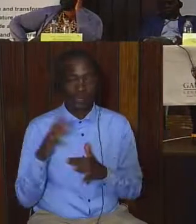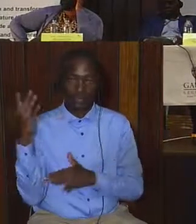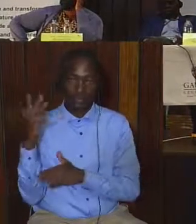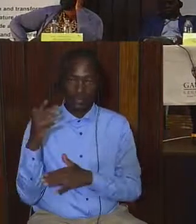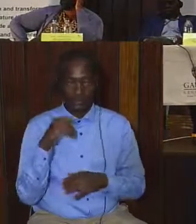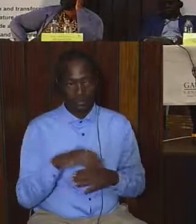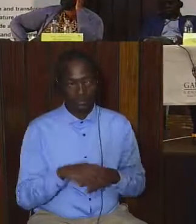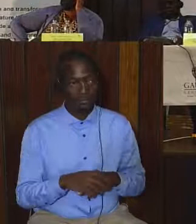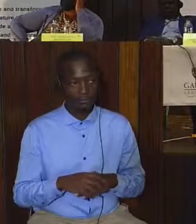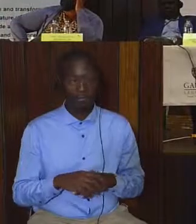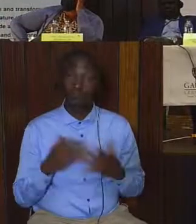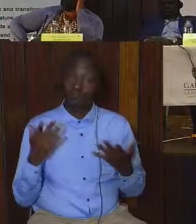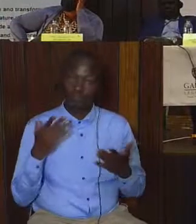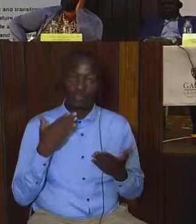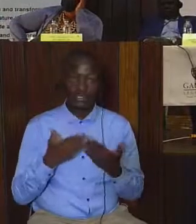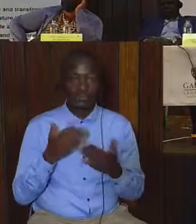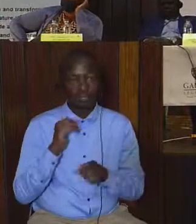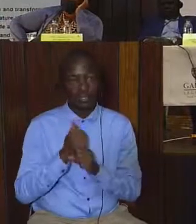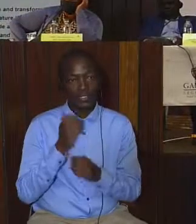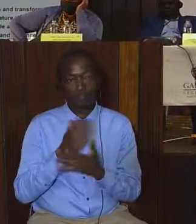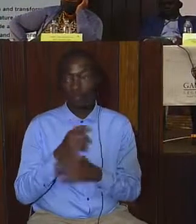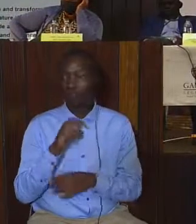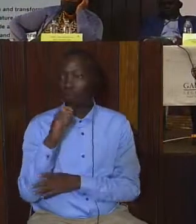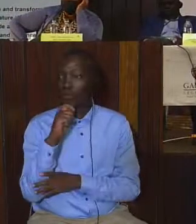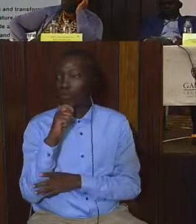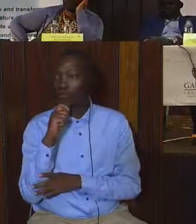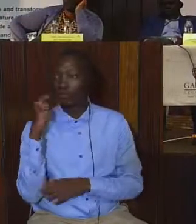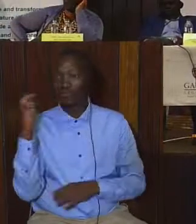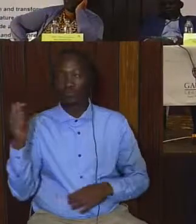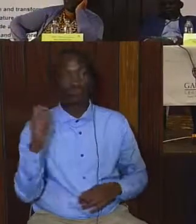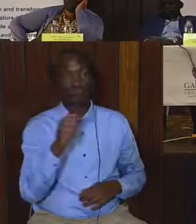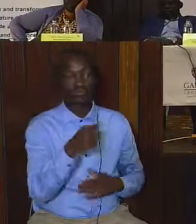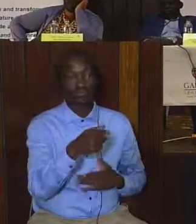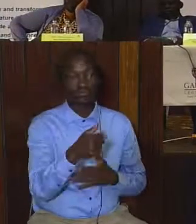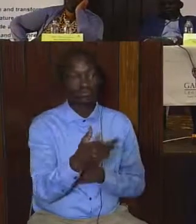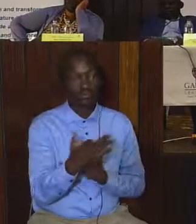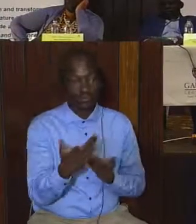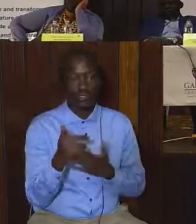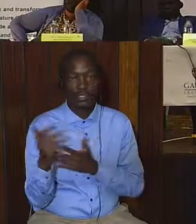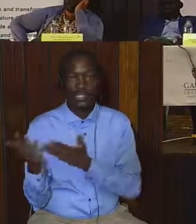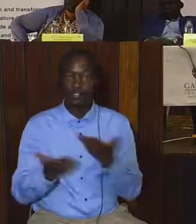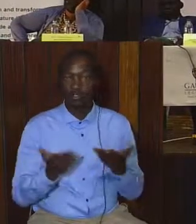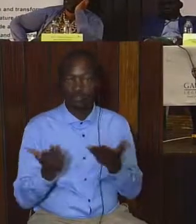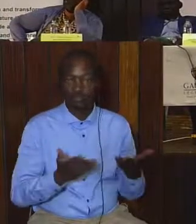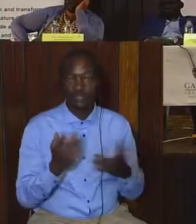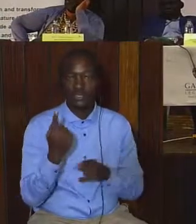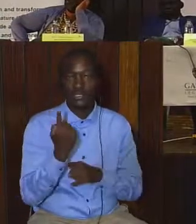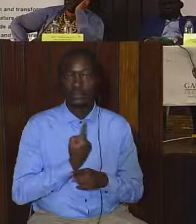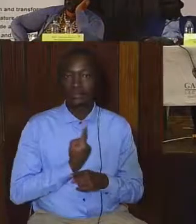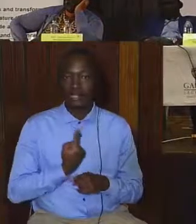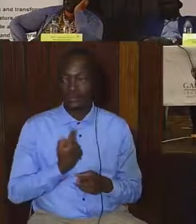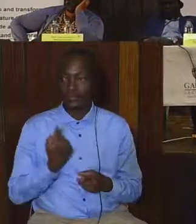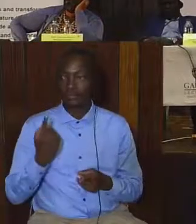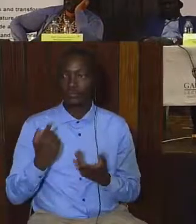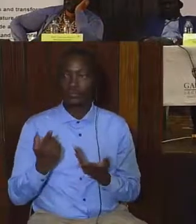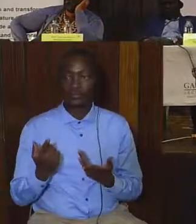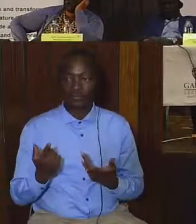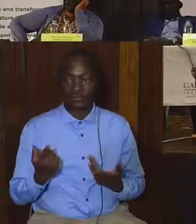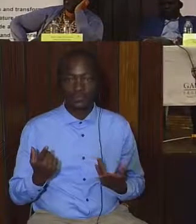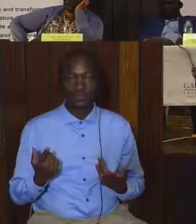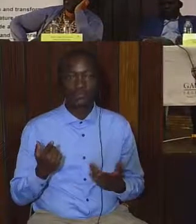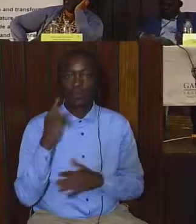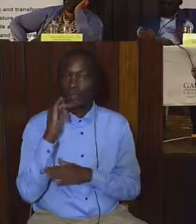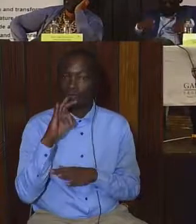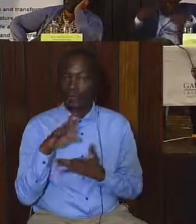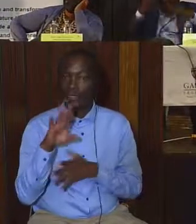present. But if we could make sure there's a roving mic available down here, so that when the HOD asks his team